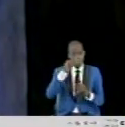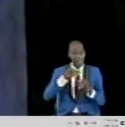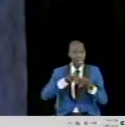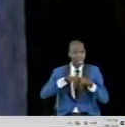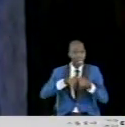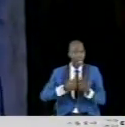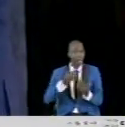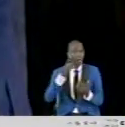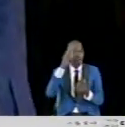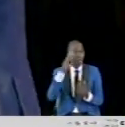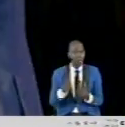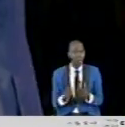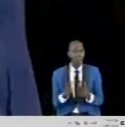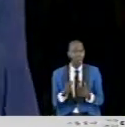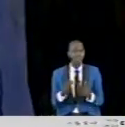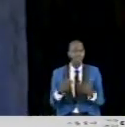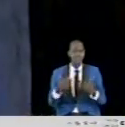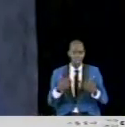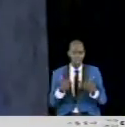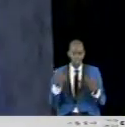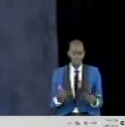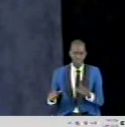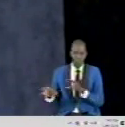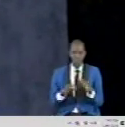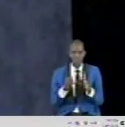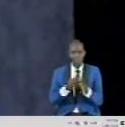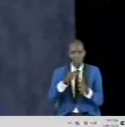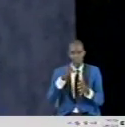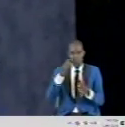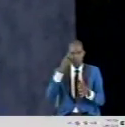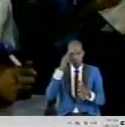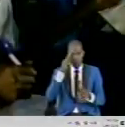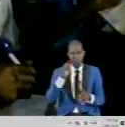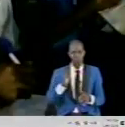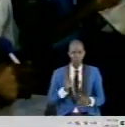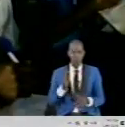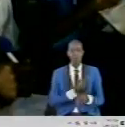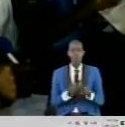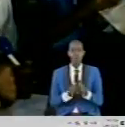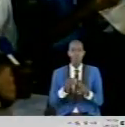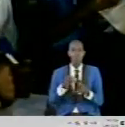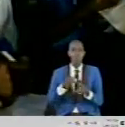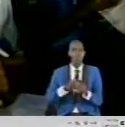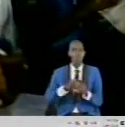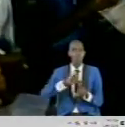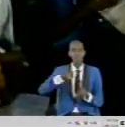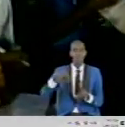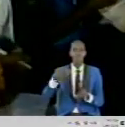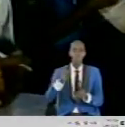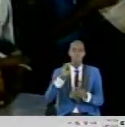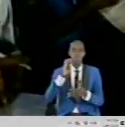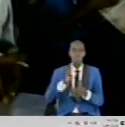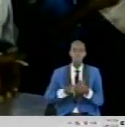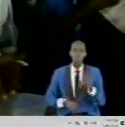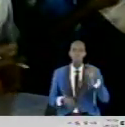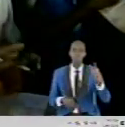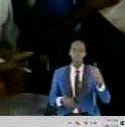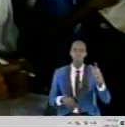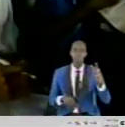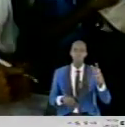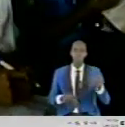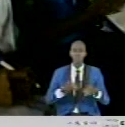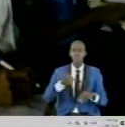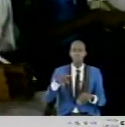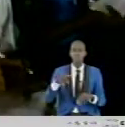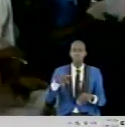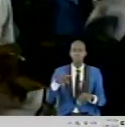for us John chapter 8 6 I'm reading from verse 48 I